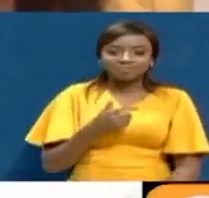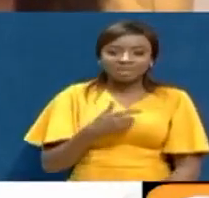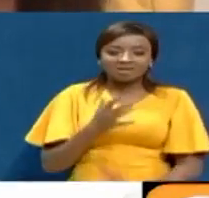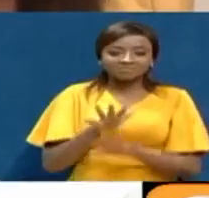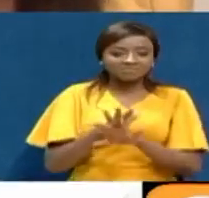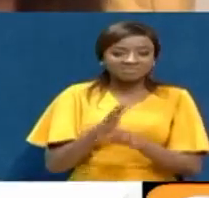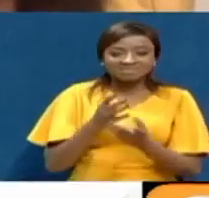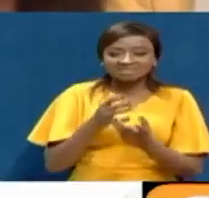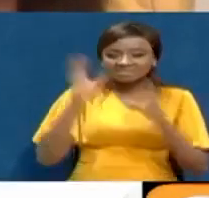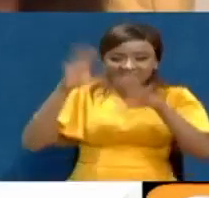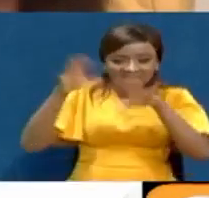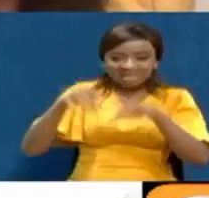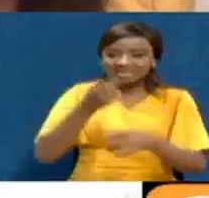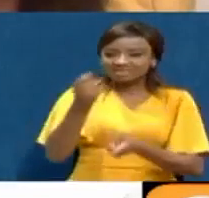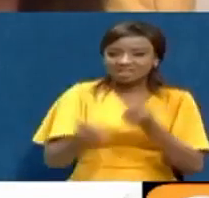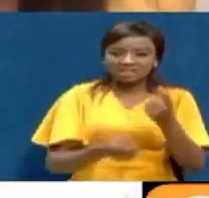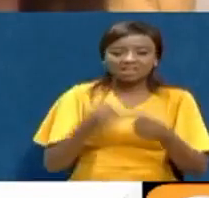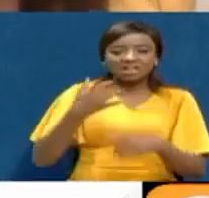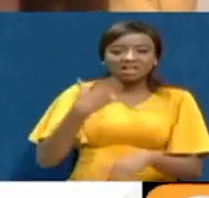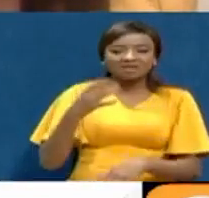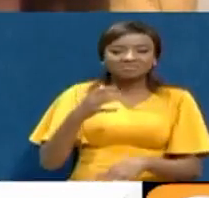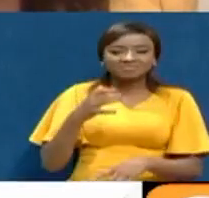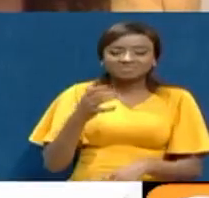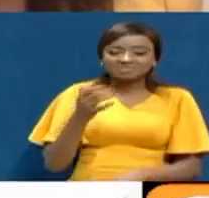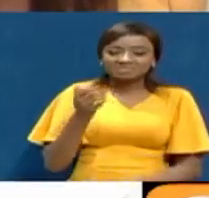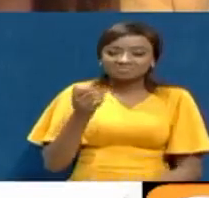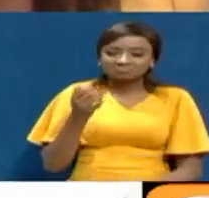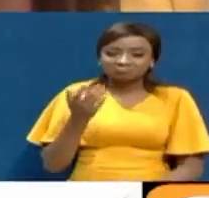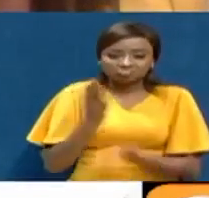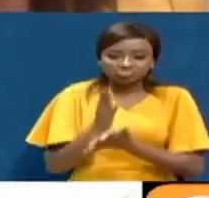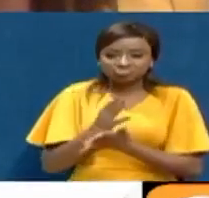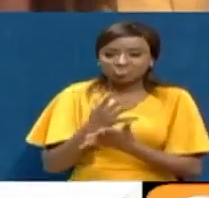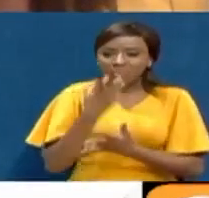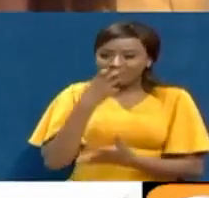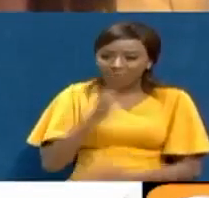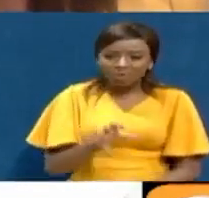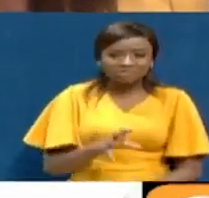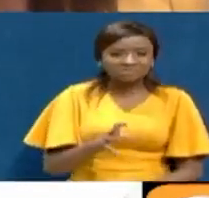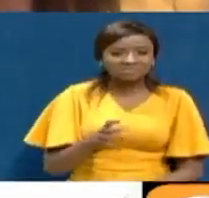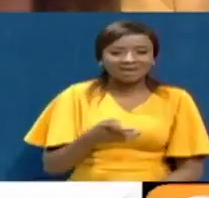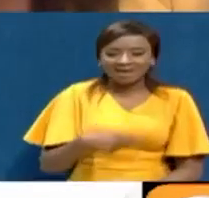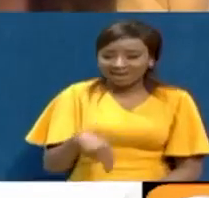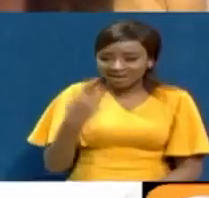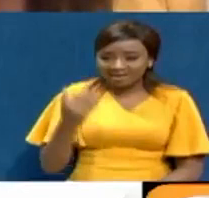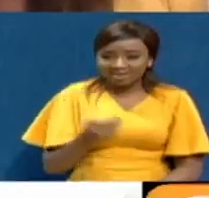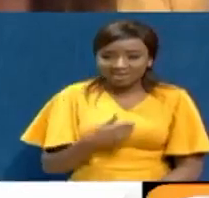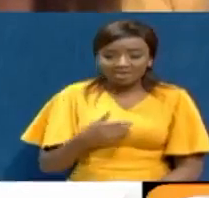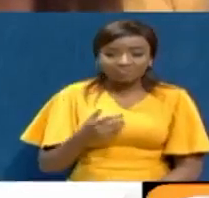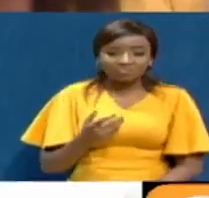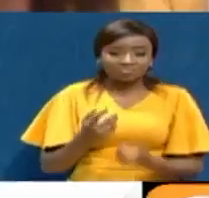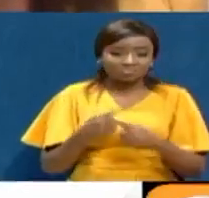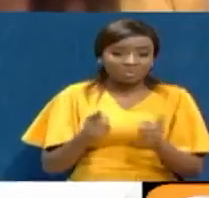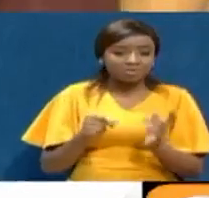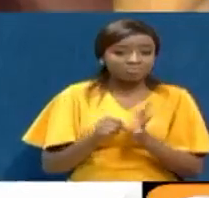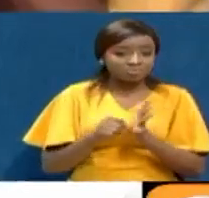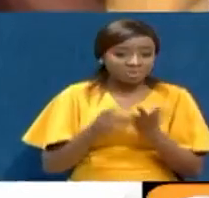delayed rainfall, we have higher temperatures. And so we can attribute some of these things to actually